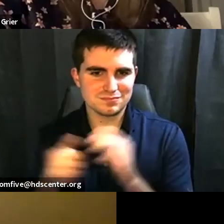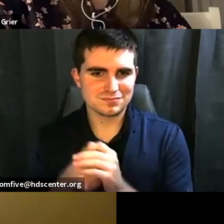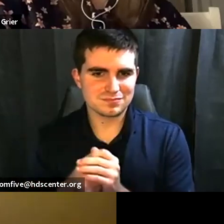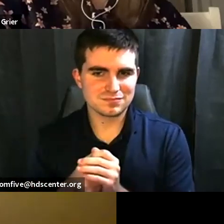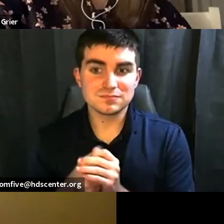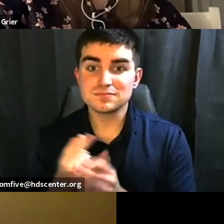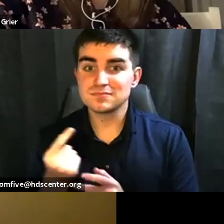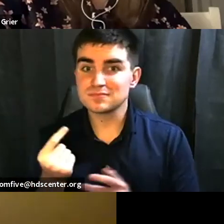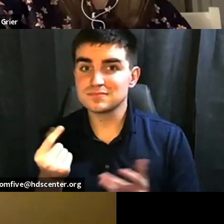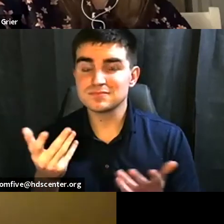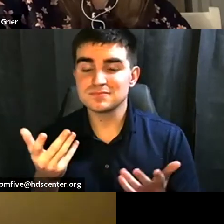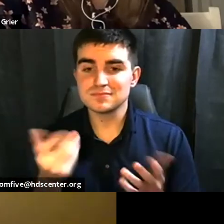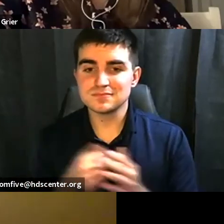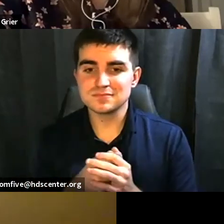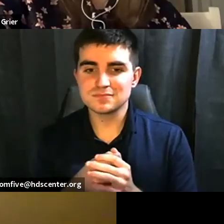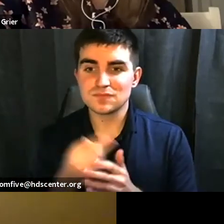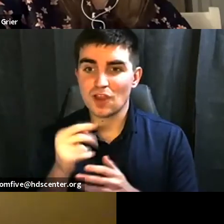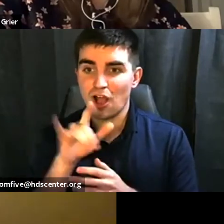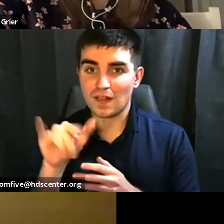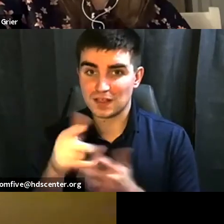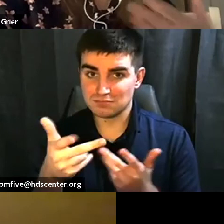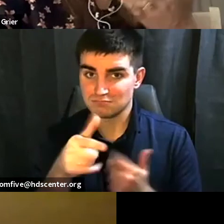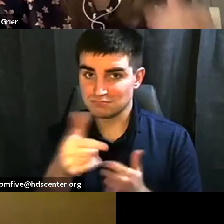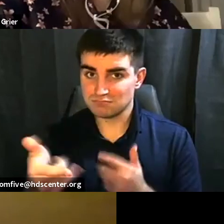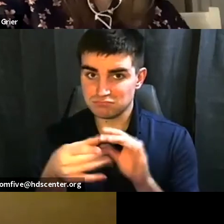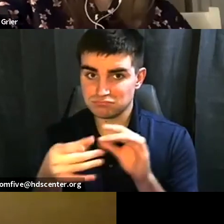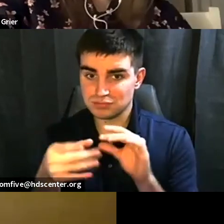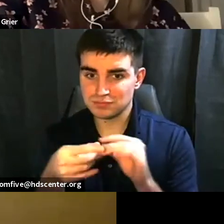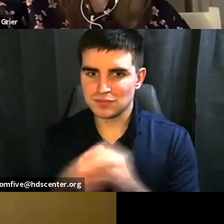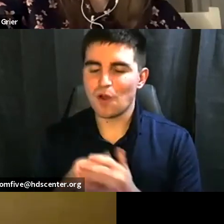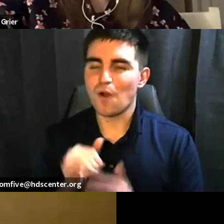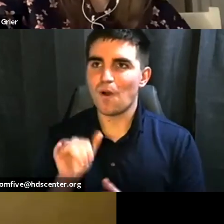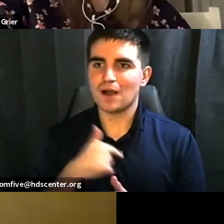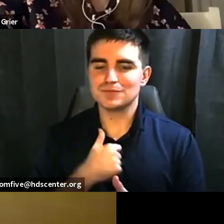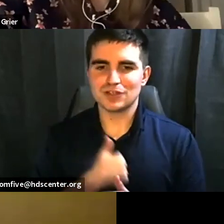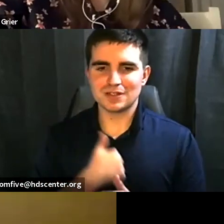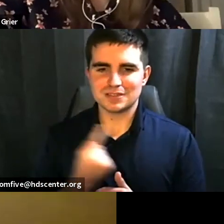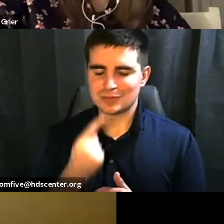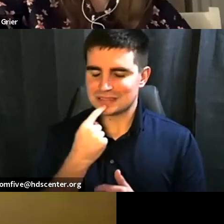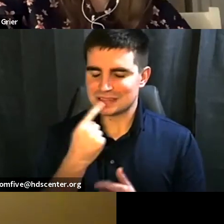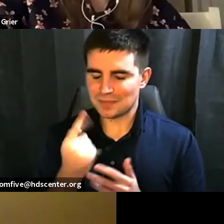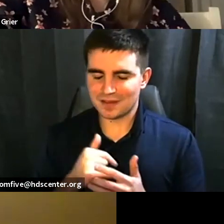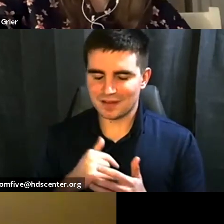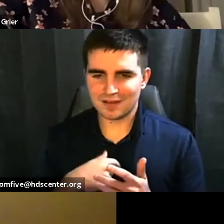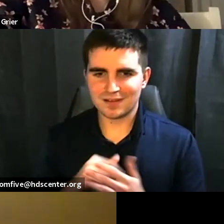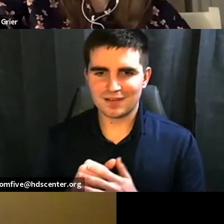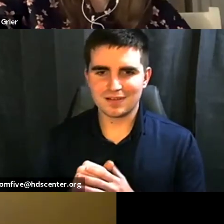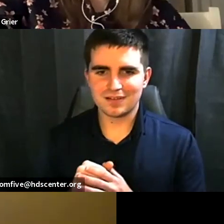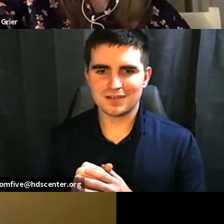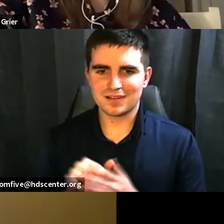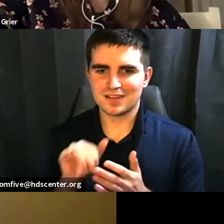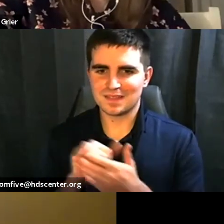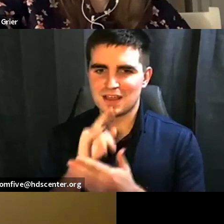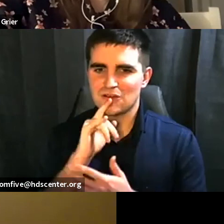What? Somebody. Holly, did you want to go next? Oh, I'm sorry. I thought somebody said. Yeah, I said all that really